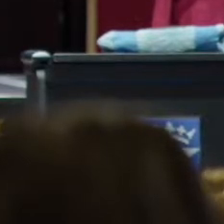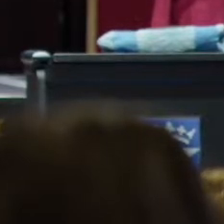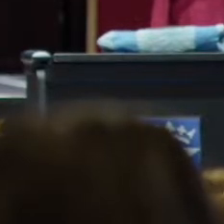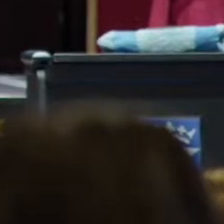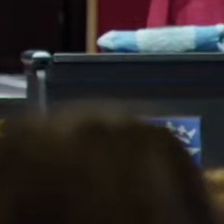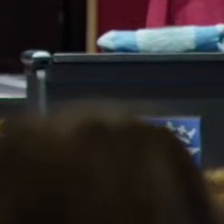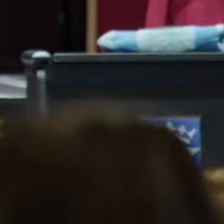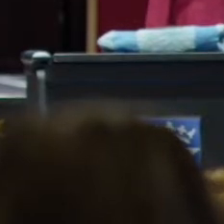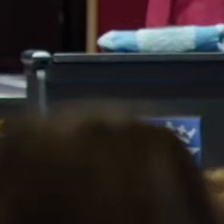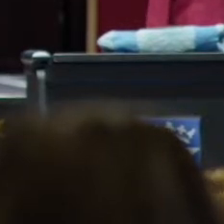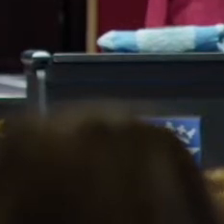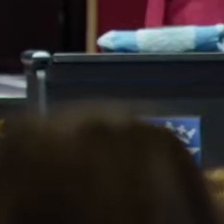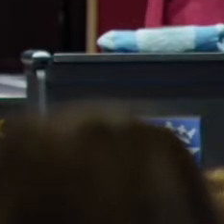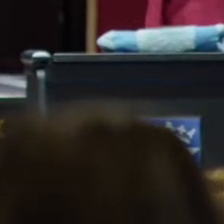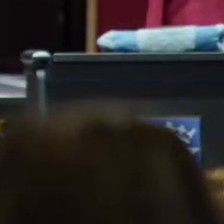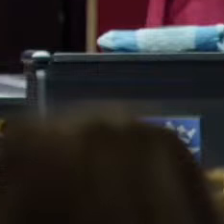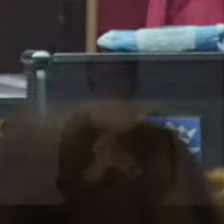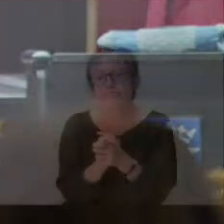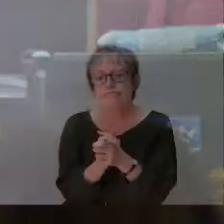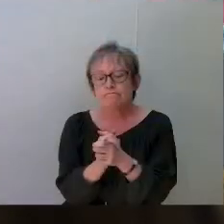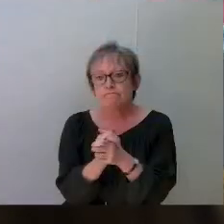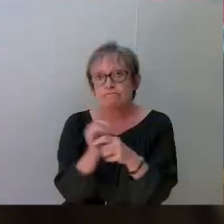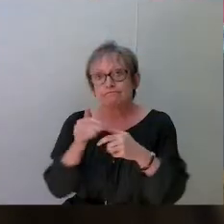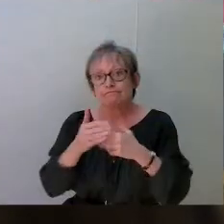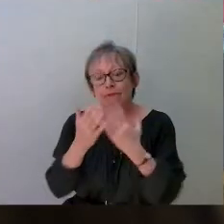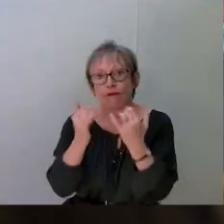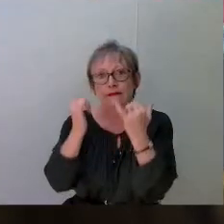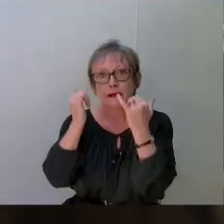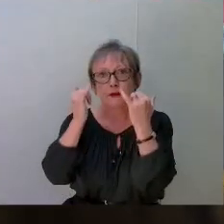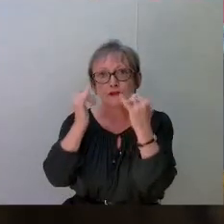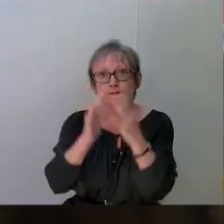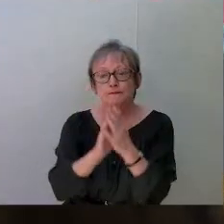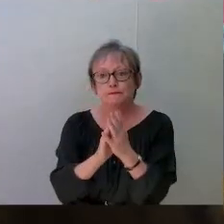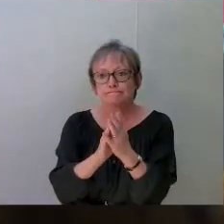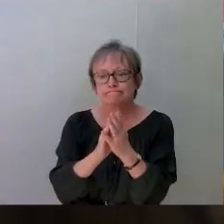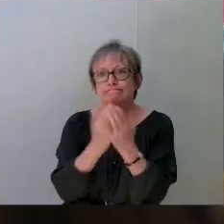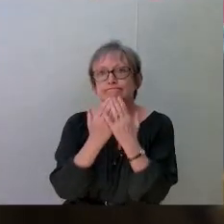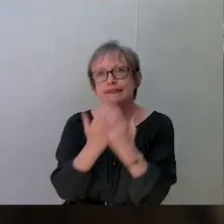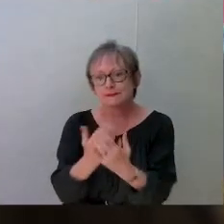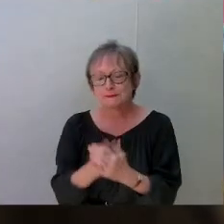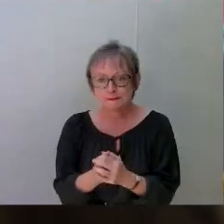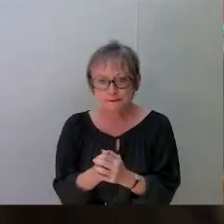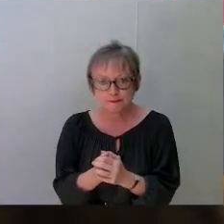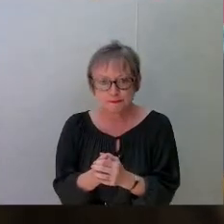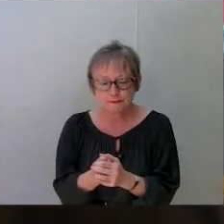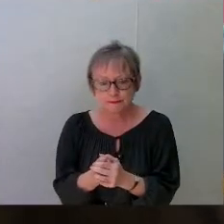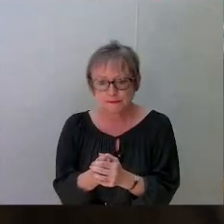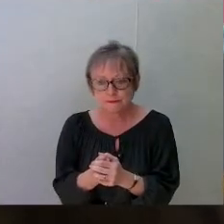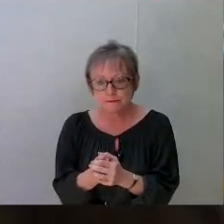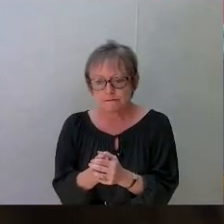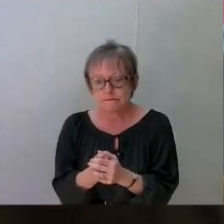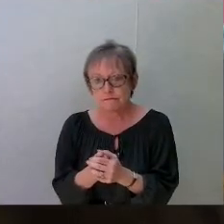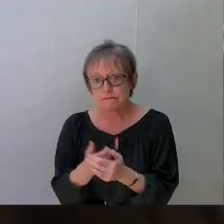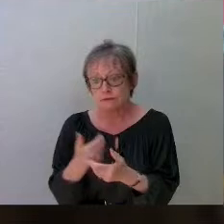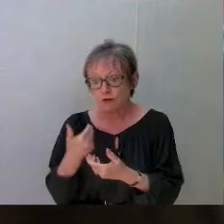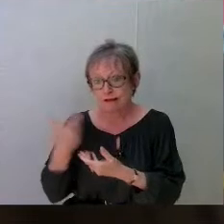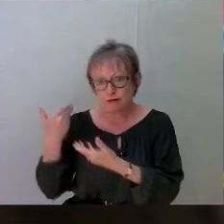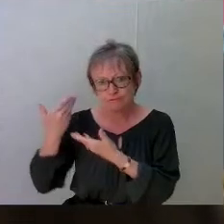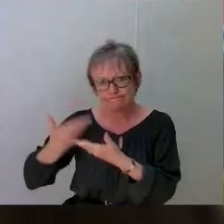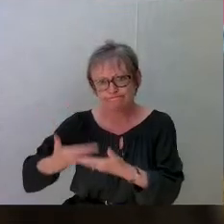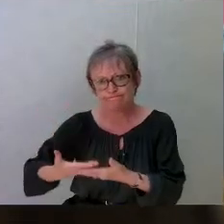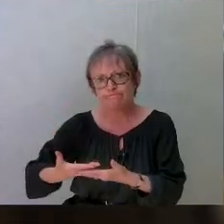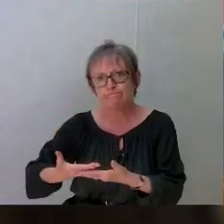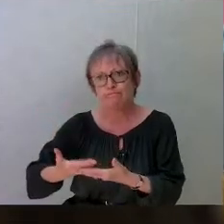Let us pray. On this day of celebration, we give thanks for the rich inheritance we